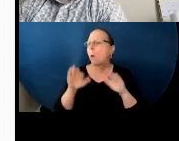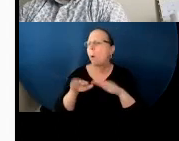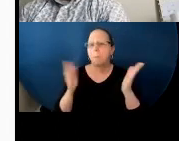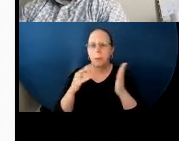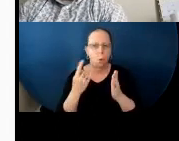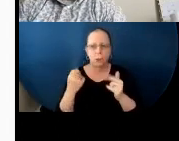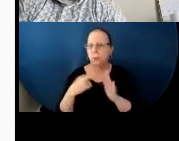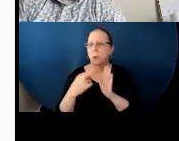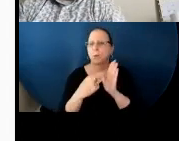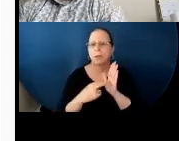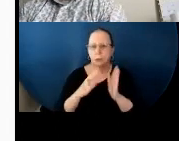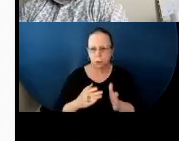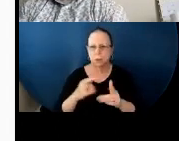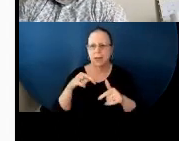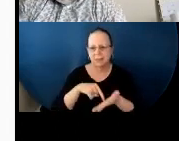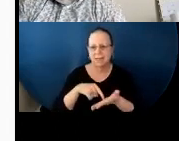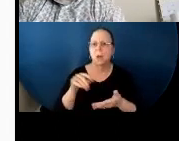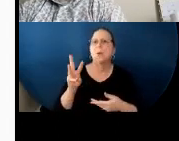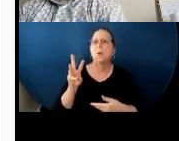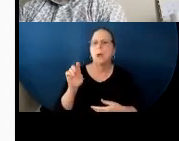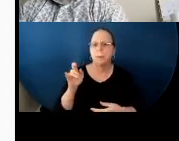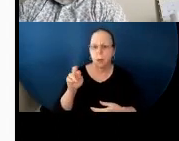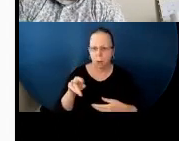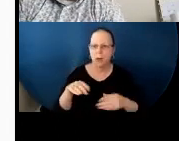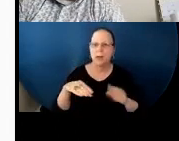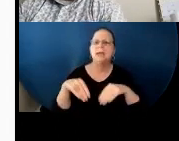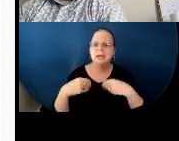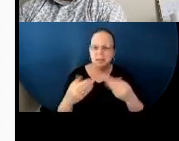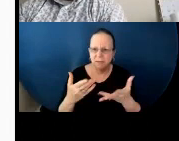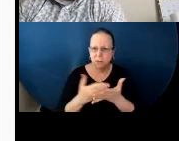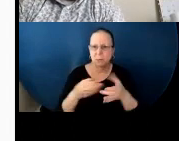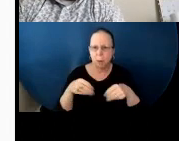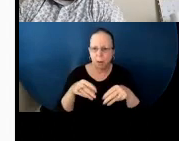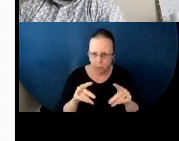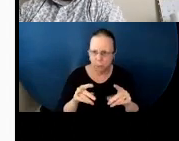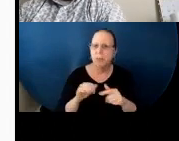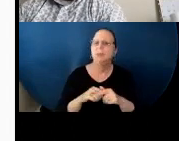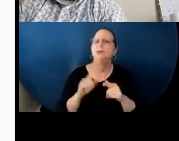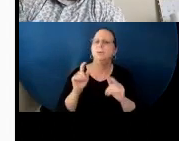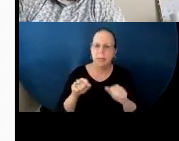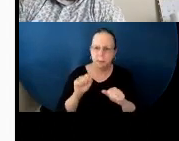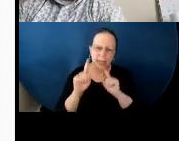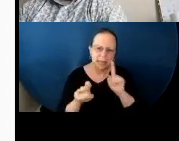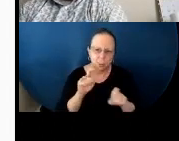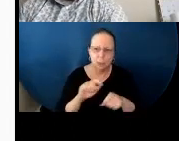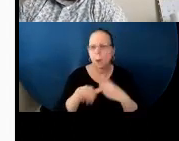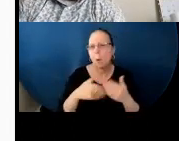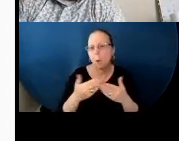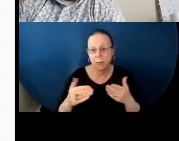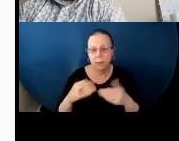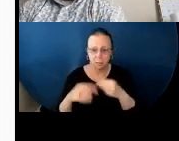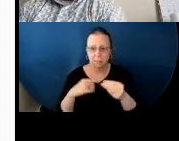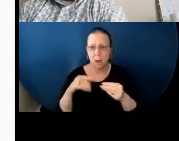you a little more opportunity for some depth and breadth. You'll be able to ask questions. The whole thing is about questions,